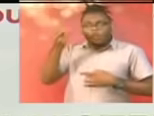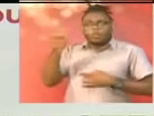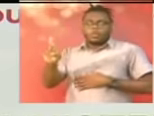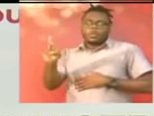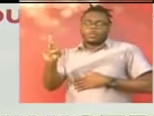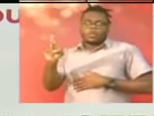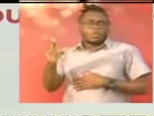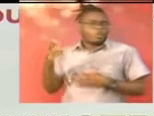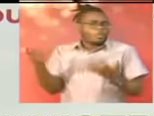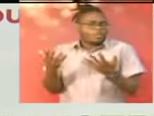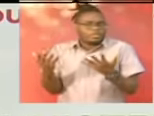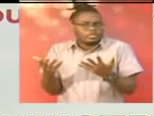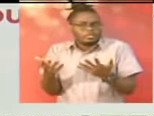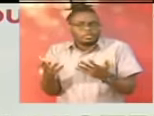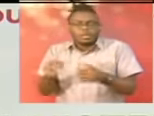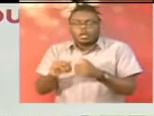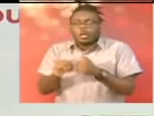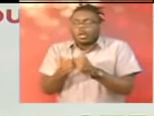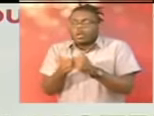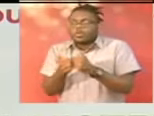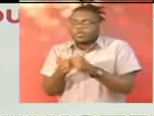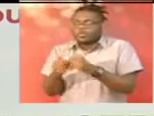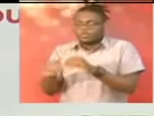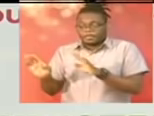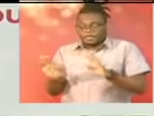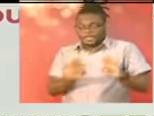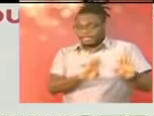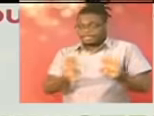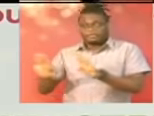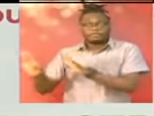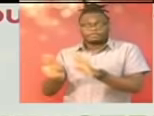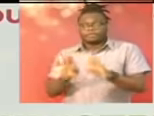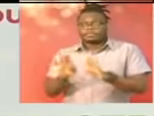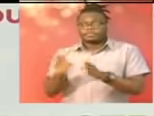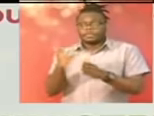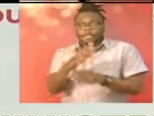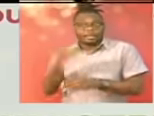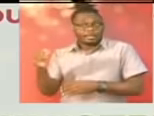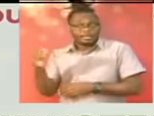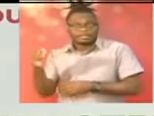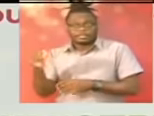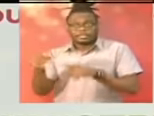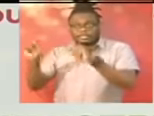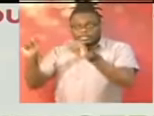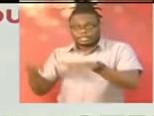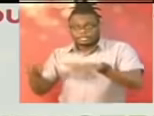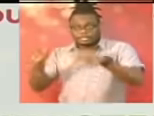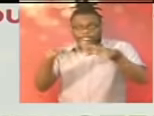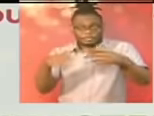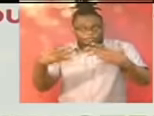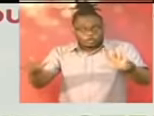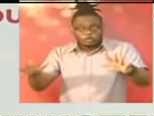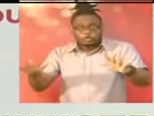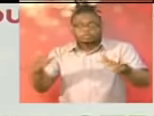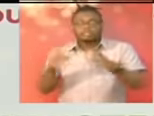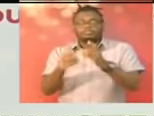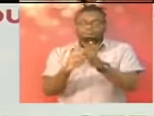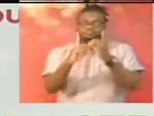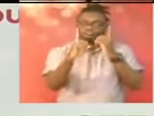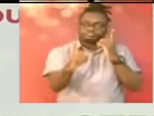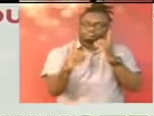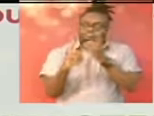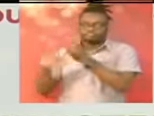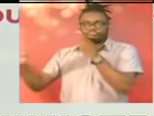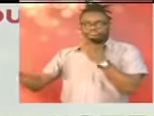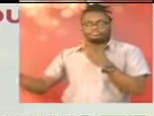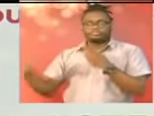are ill, the testing when you go, or the isolation when you feel ill. All of these things are the drivers